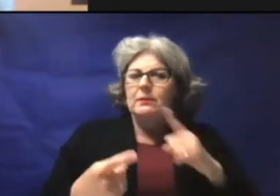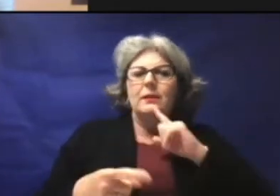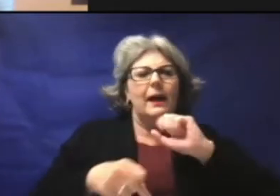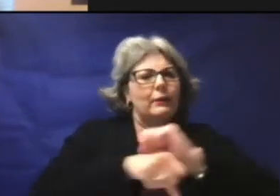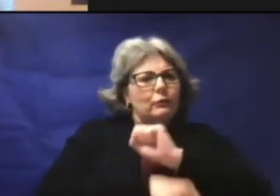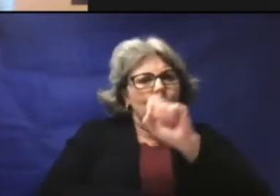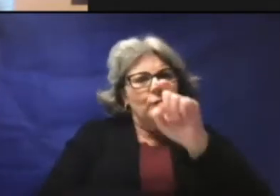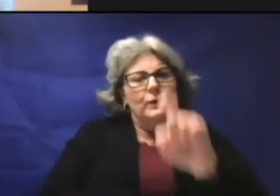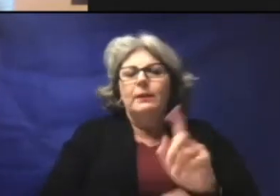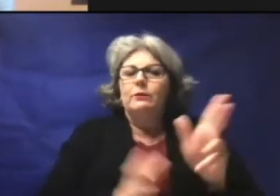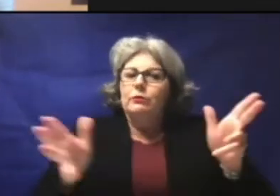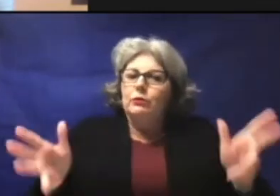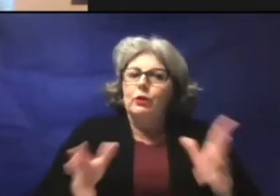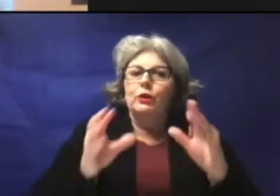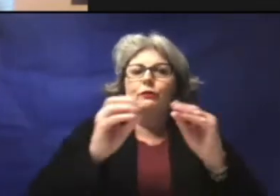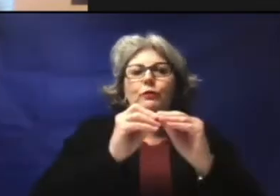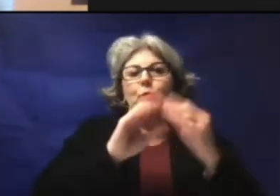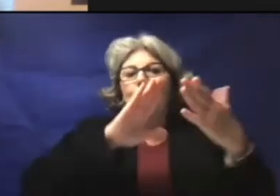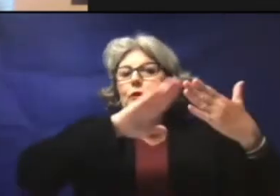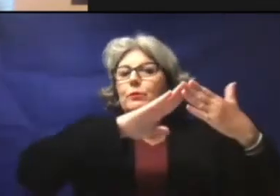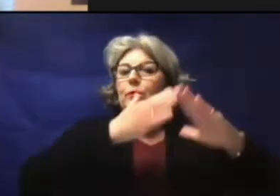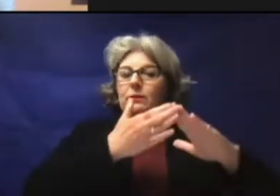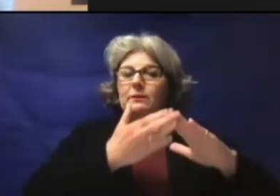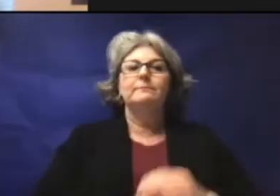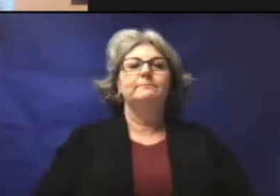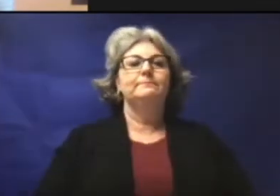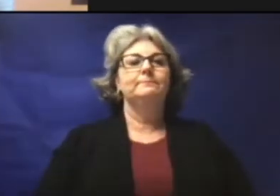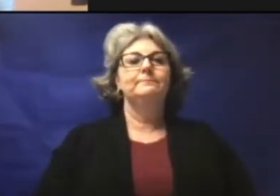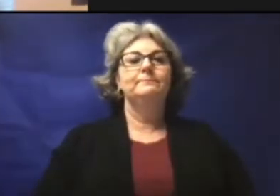need to push for more for our community.